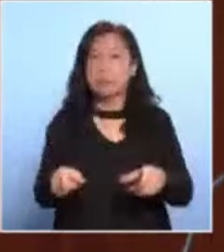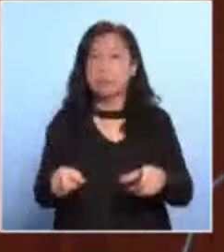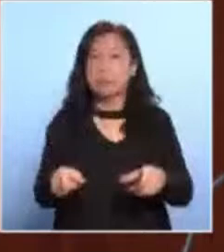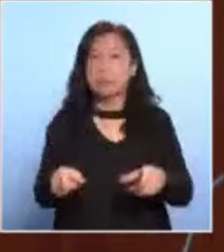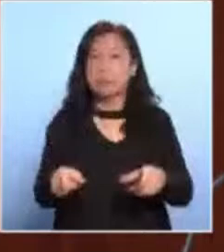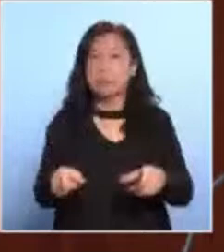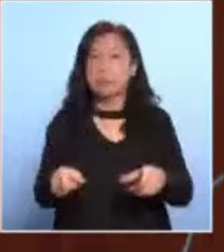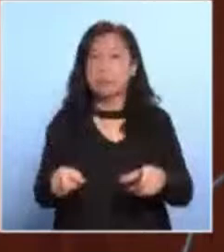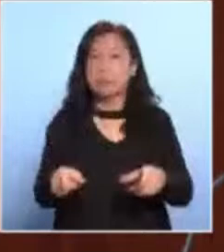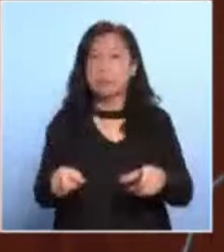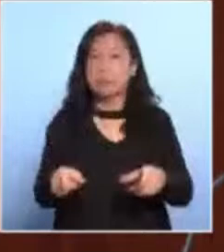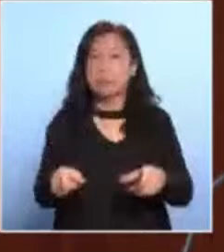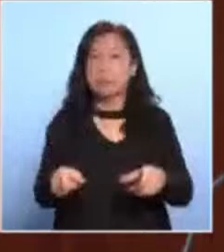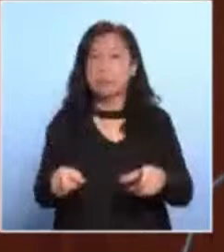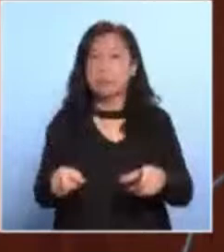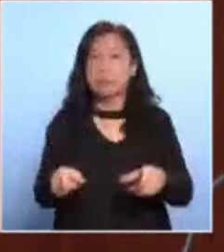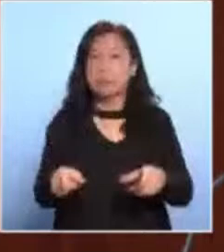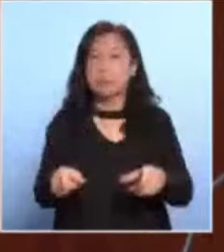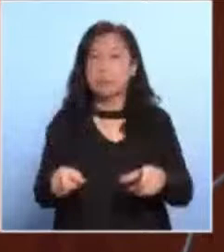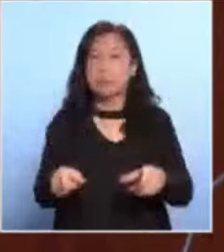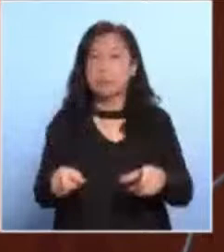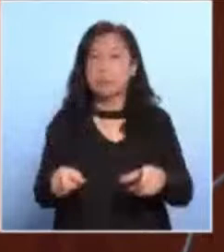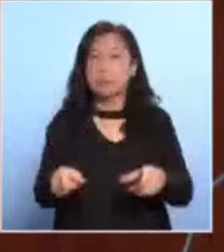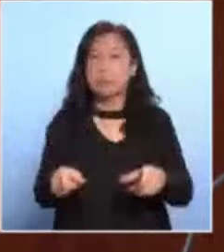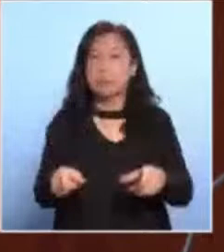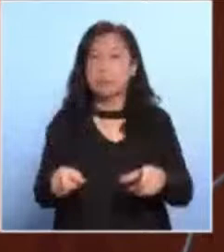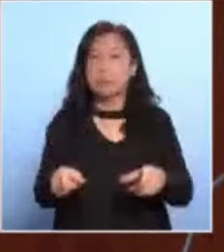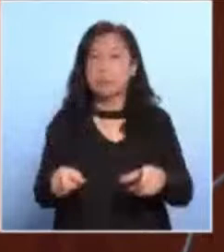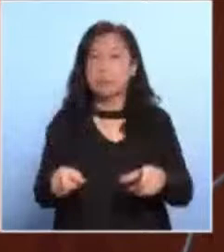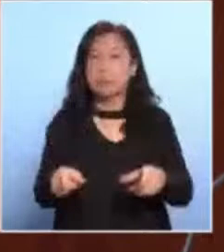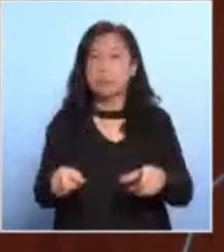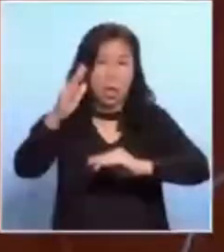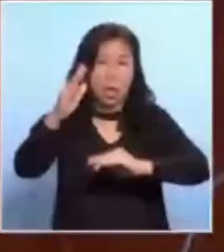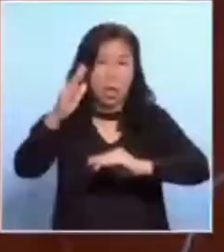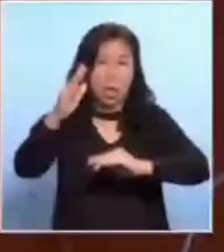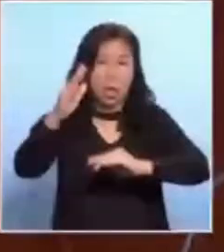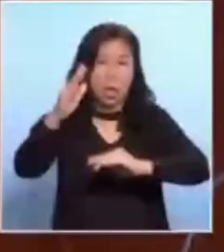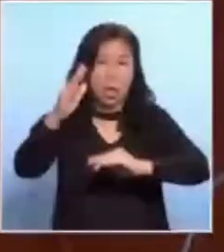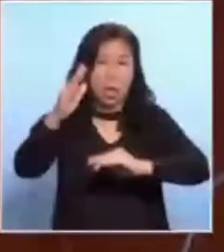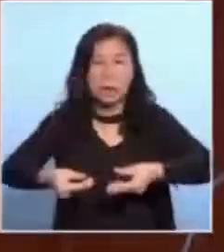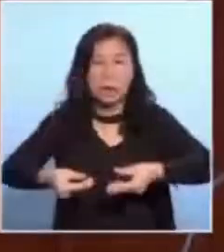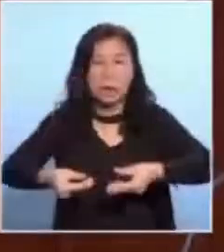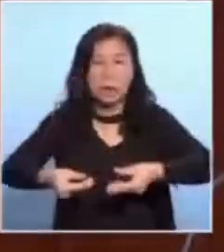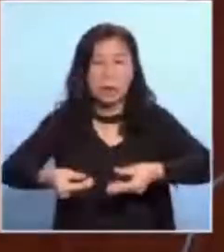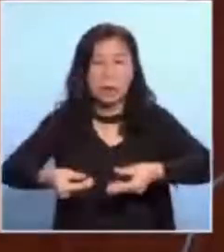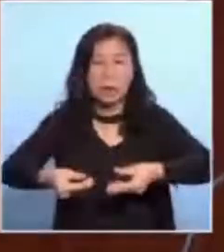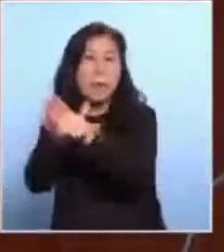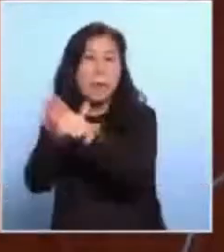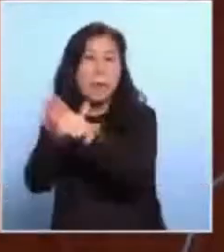of the ordinance regarding protection for AI technology developments.